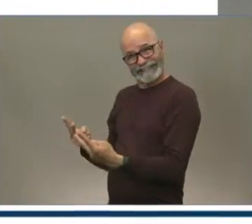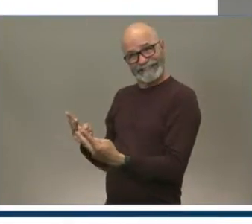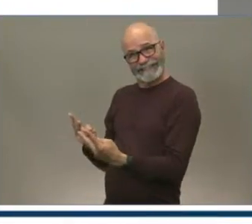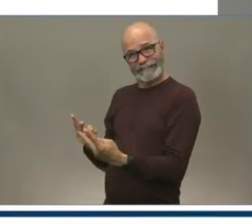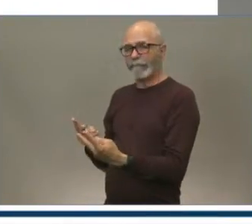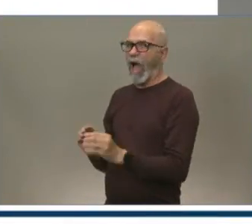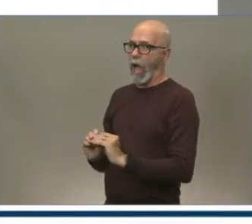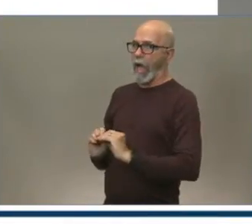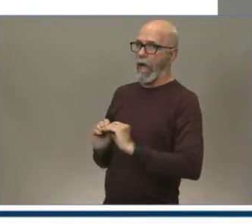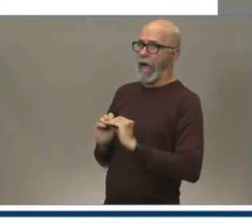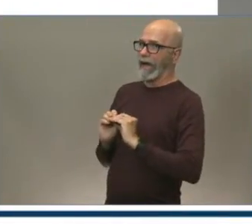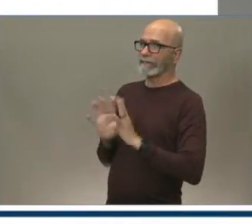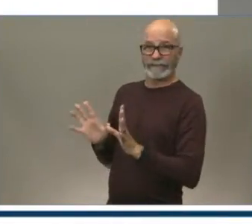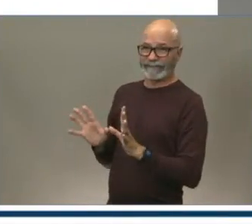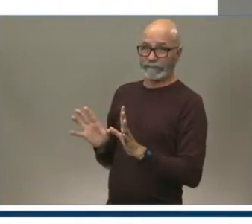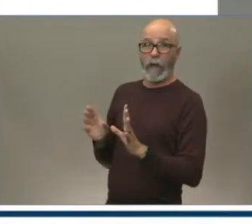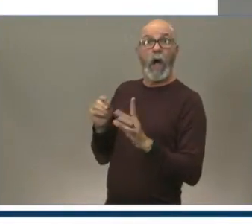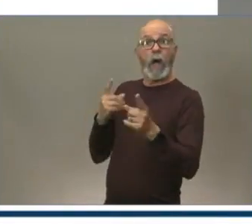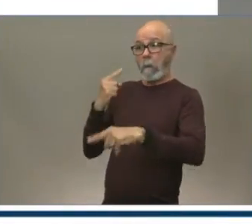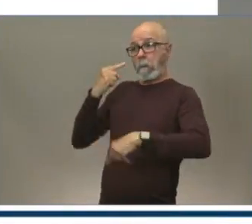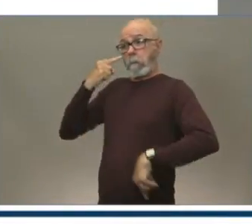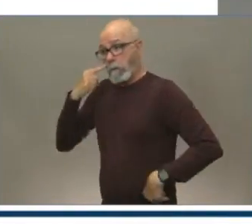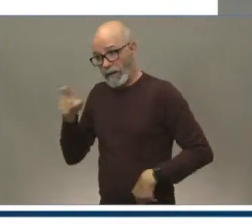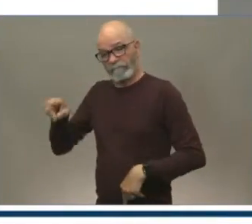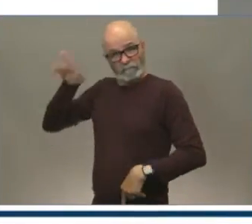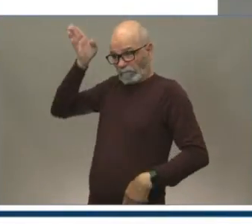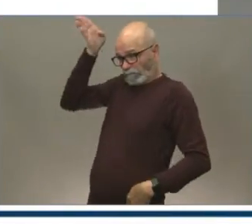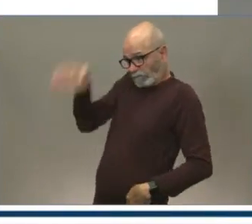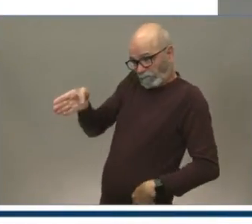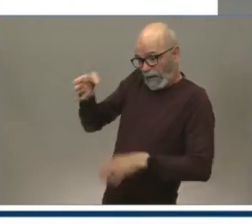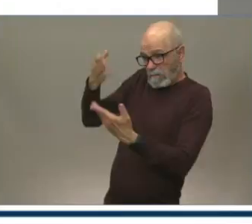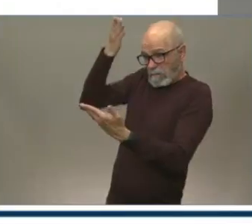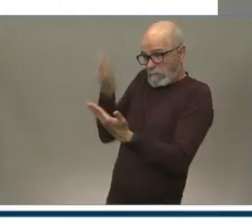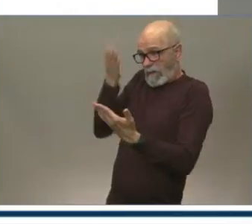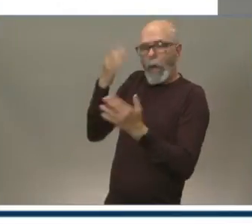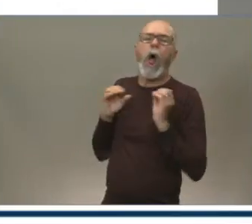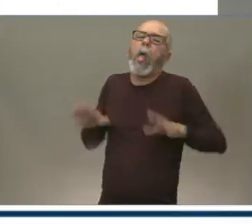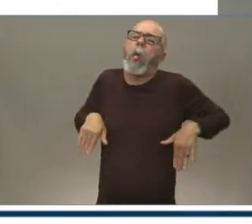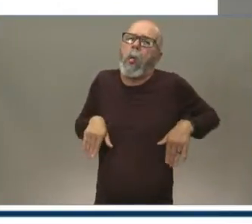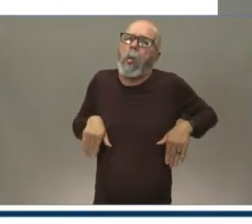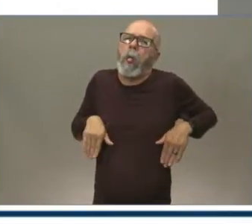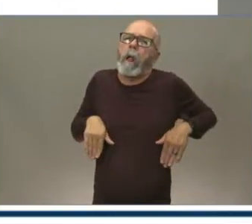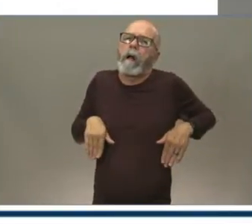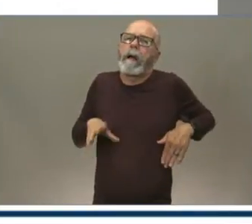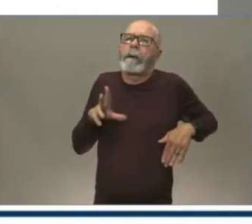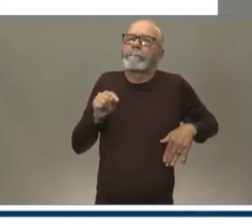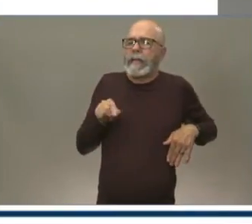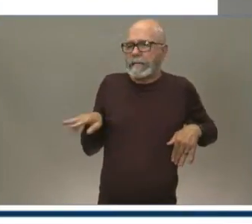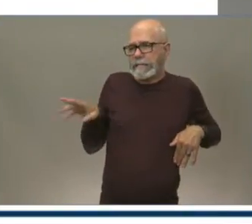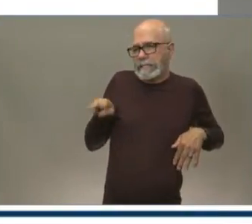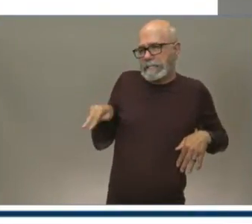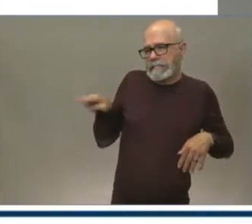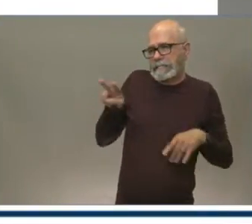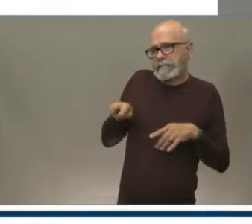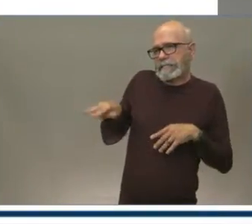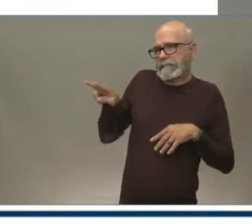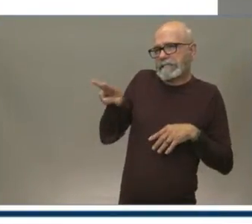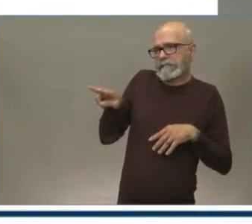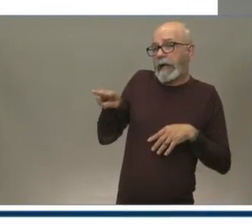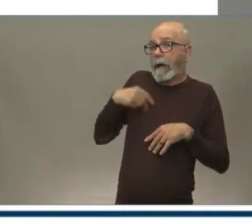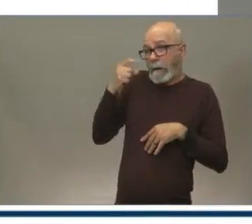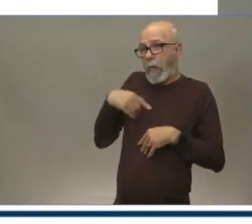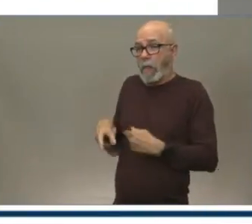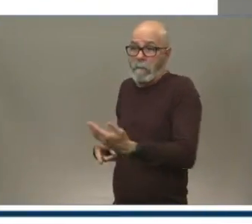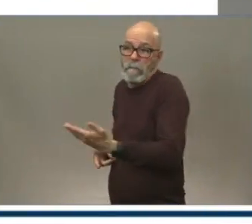definitive information, as I said to my previous answer to Tim, that we would actually go to police with something. So nobody's been fined. The focus of